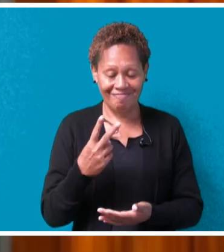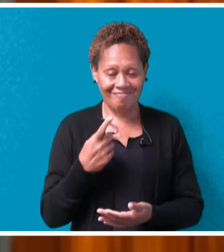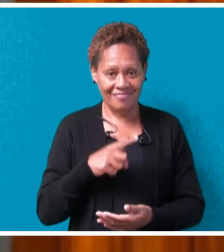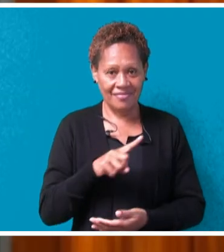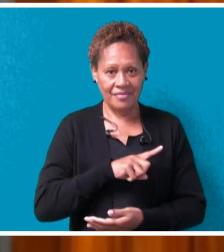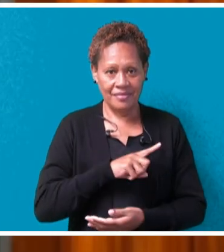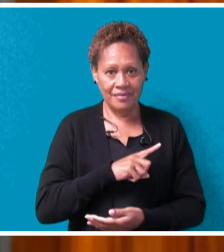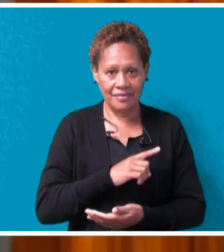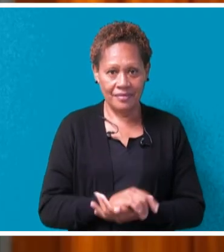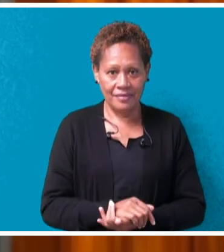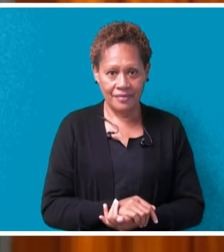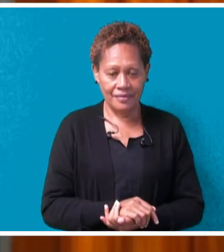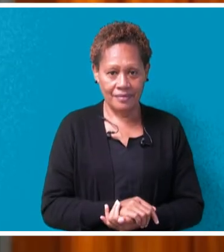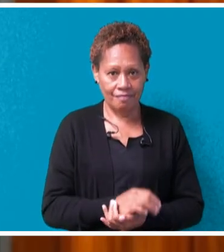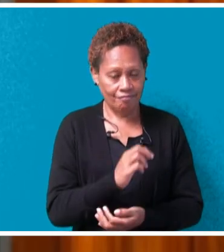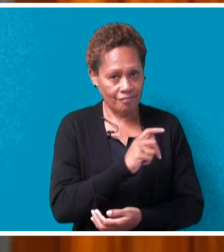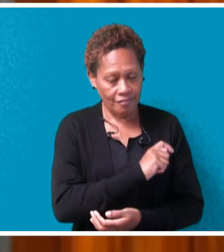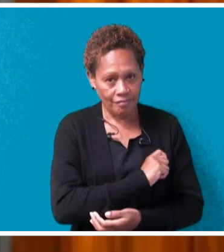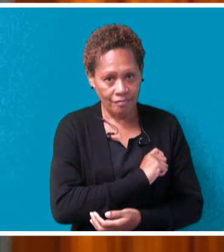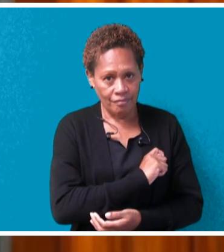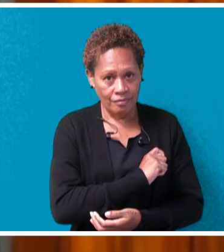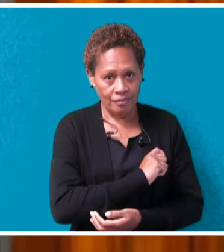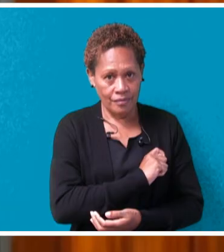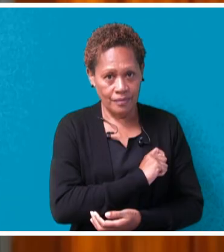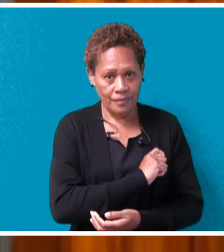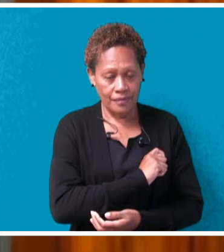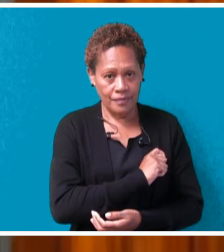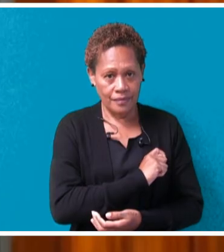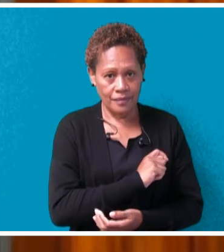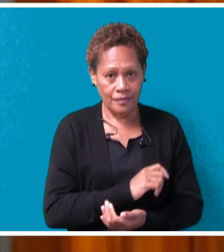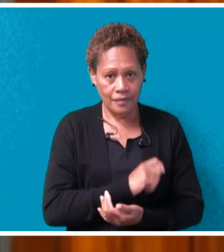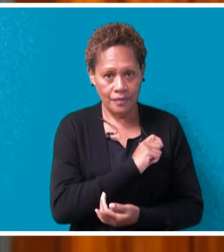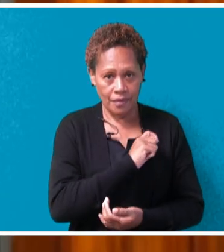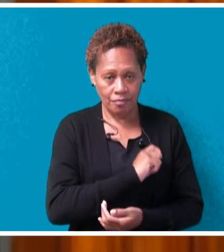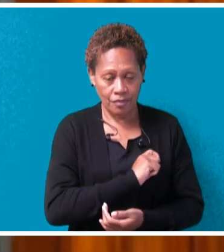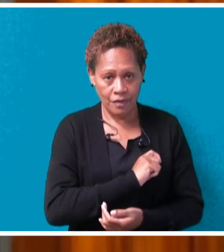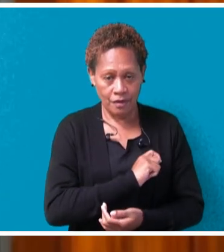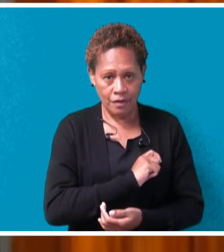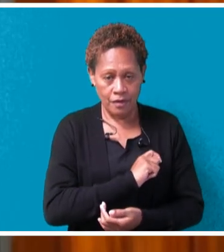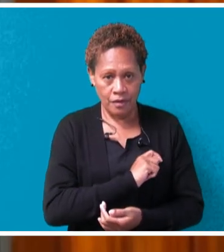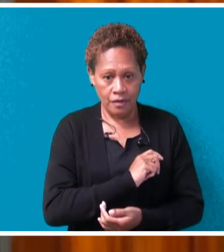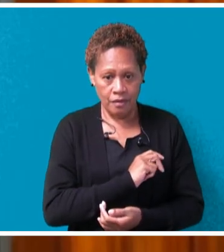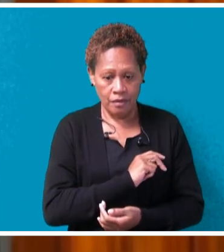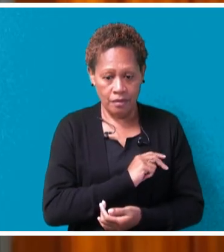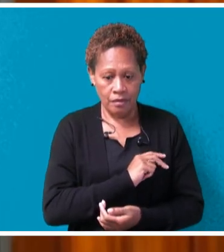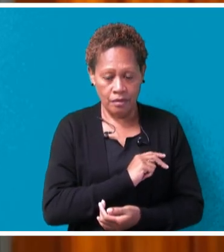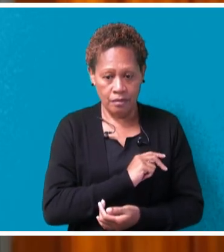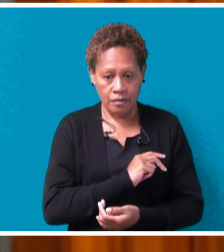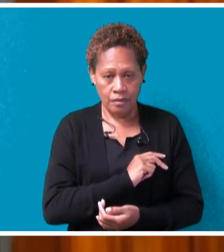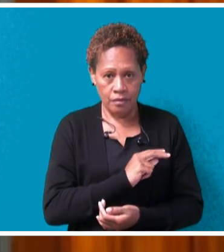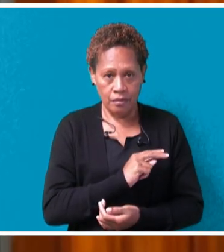I ke na be Paka nui ni Vanua rabi ke rau ni ke rau na mai ma aka na Vanua na valdi ni